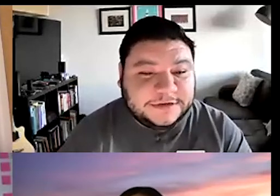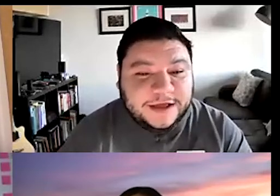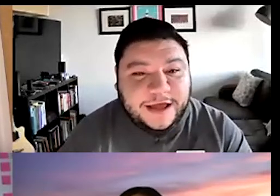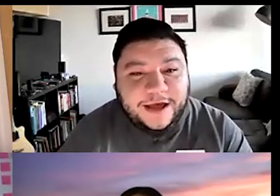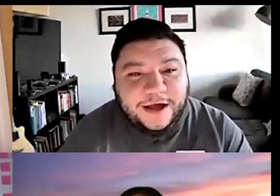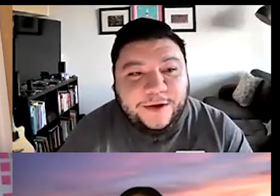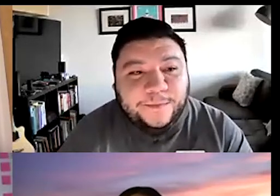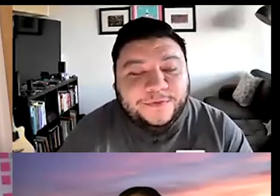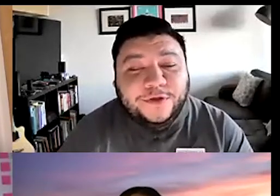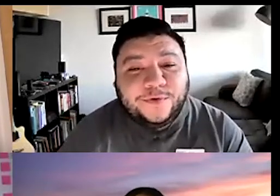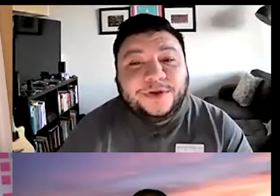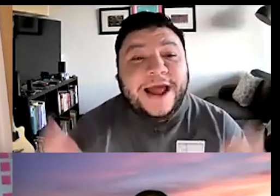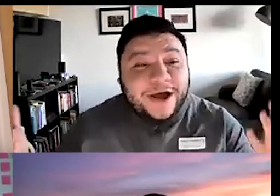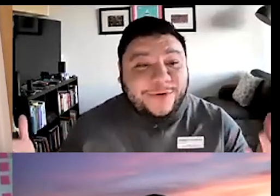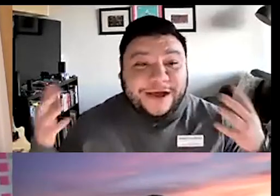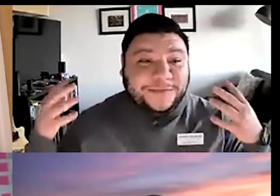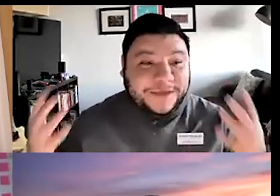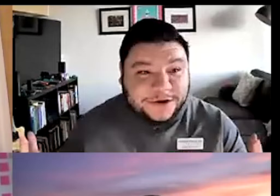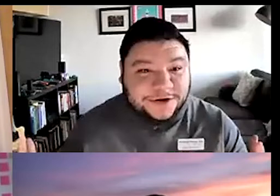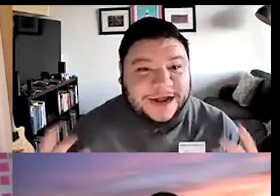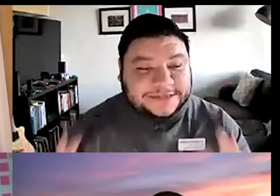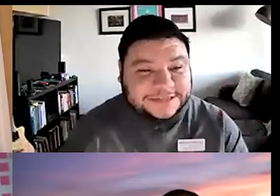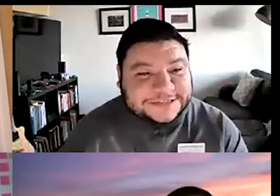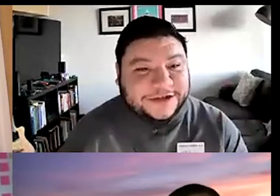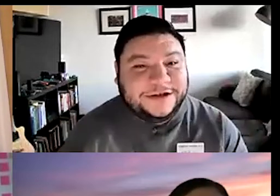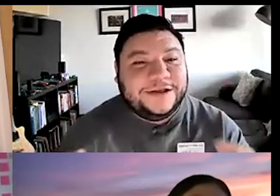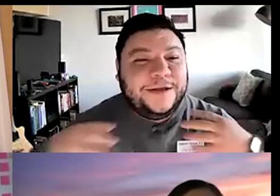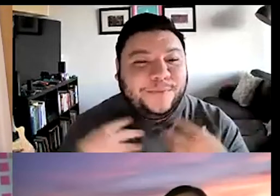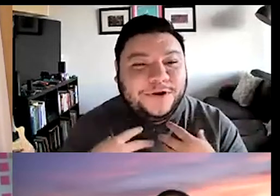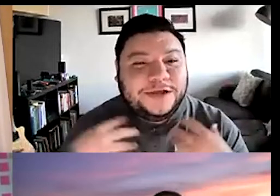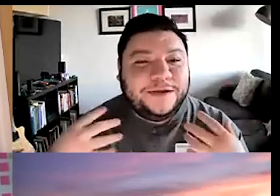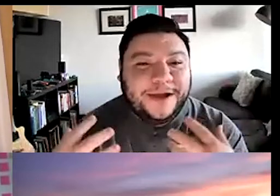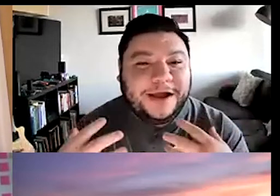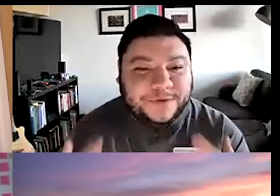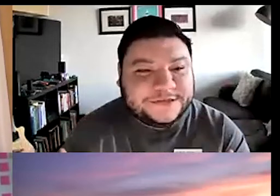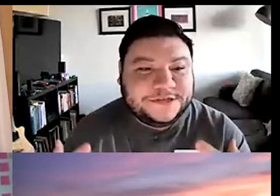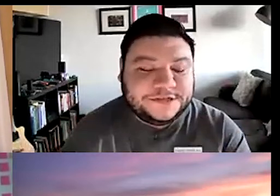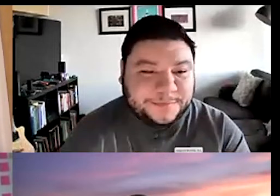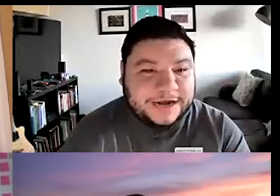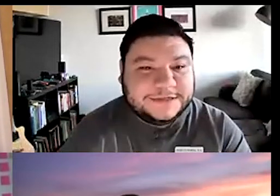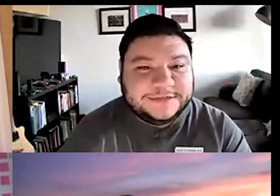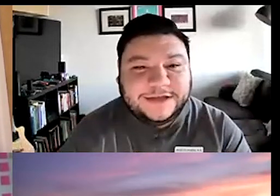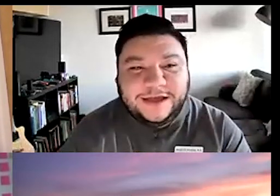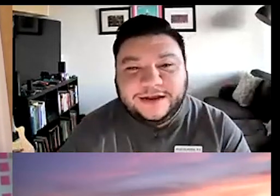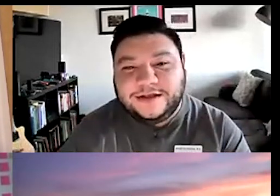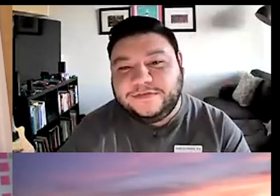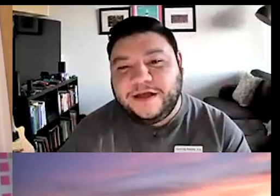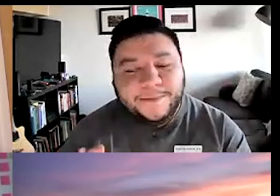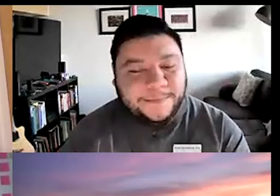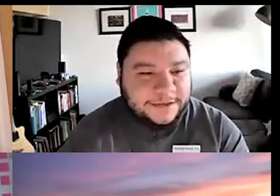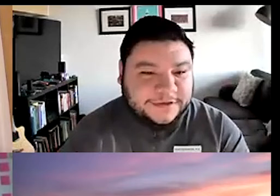education. So now I'm here at CSUN putting my research to practice, and